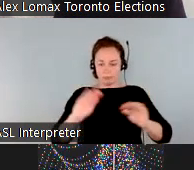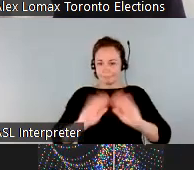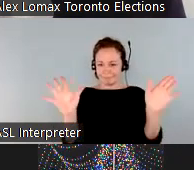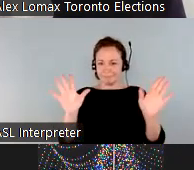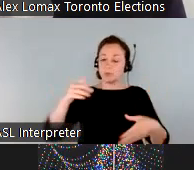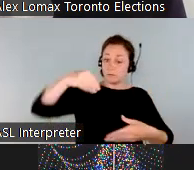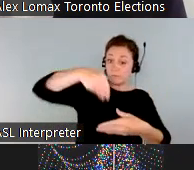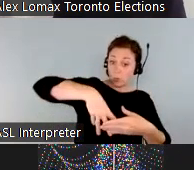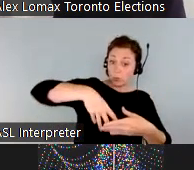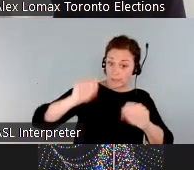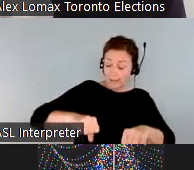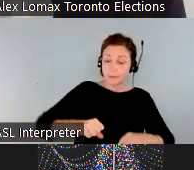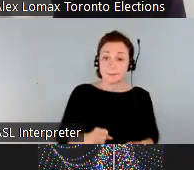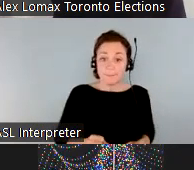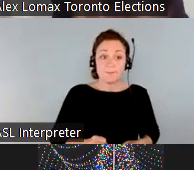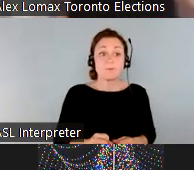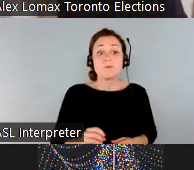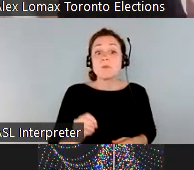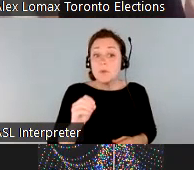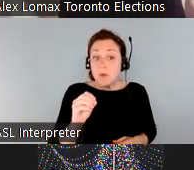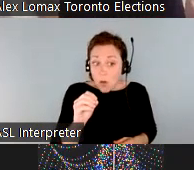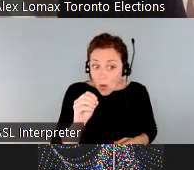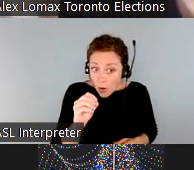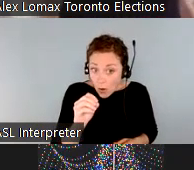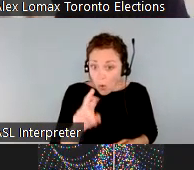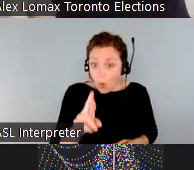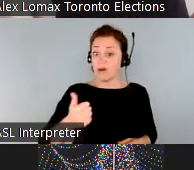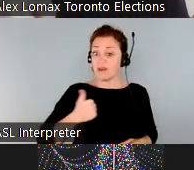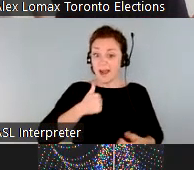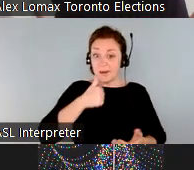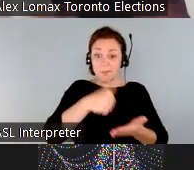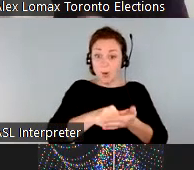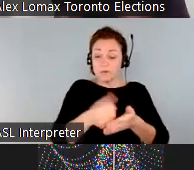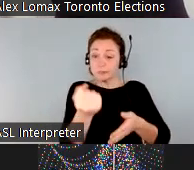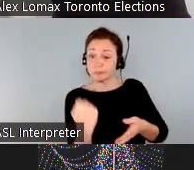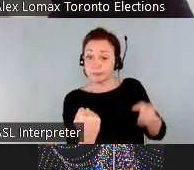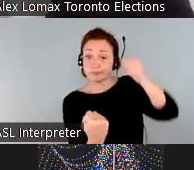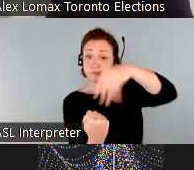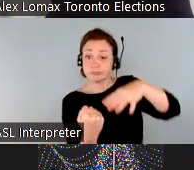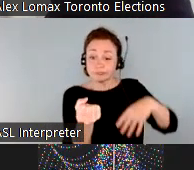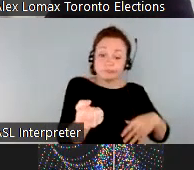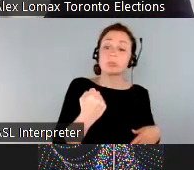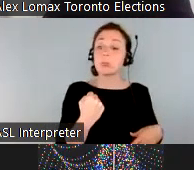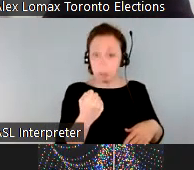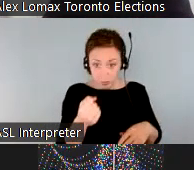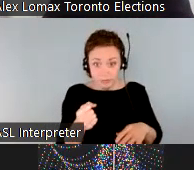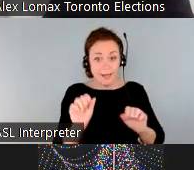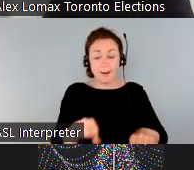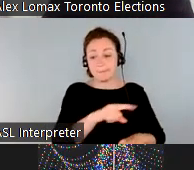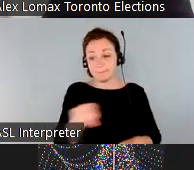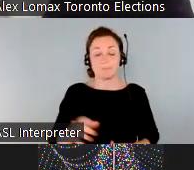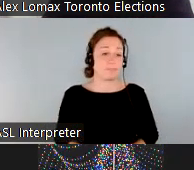your mail-in voting package into any Canada Post drop box. So that will come back to us that